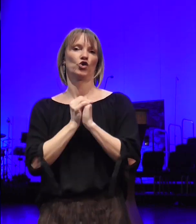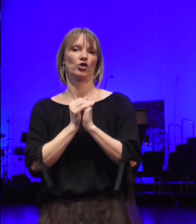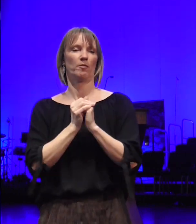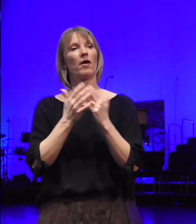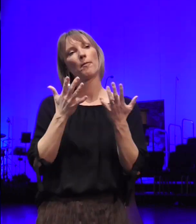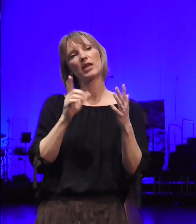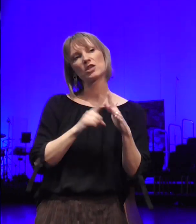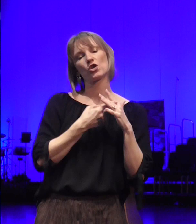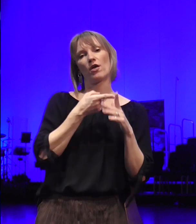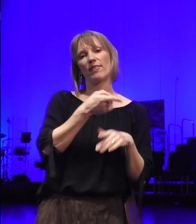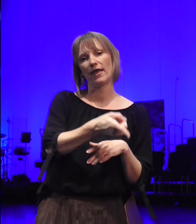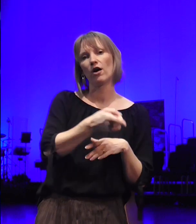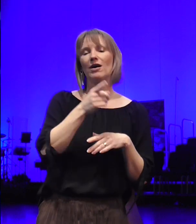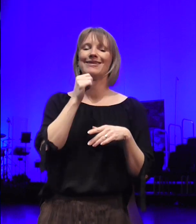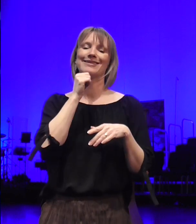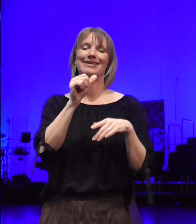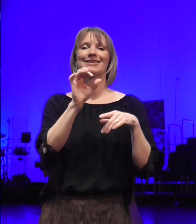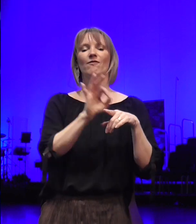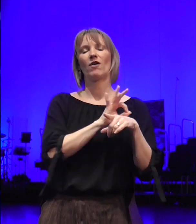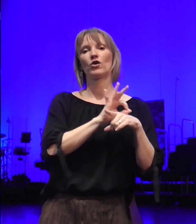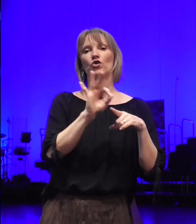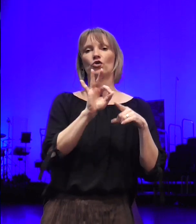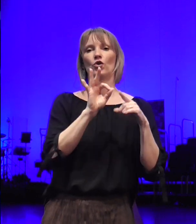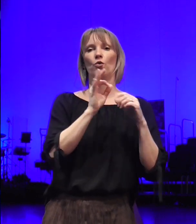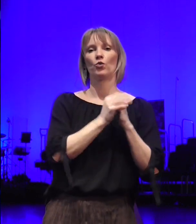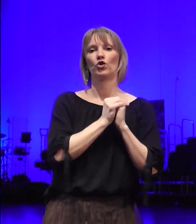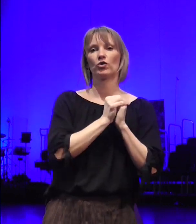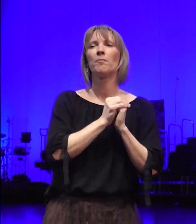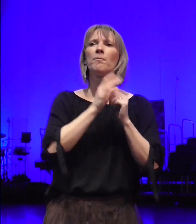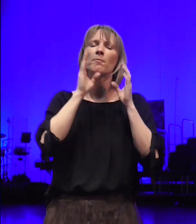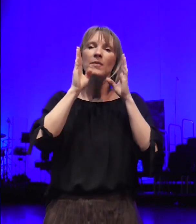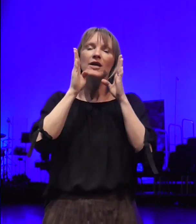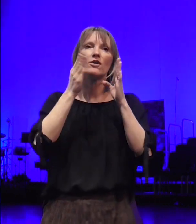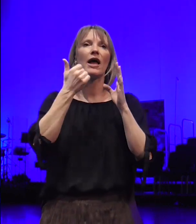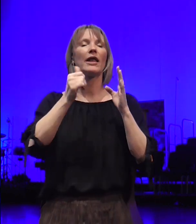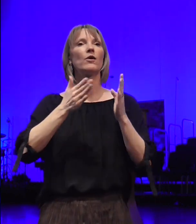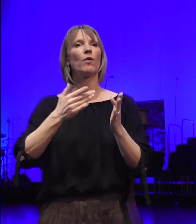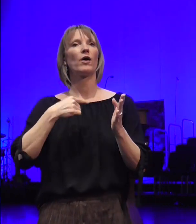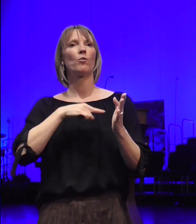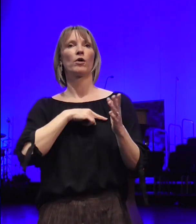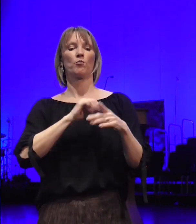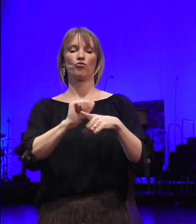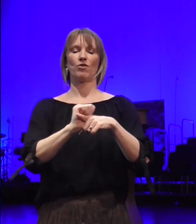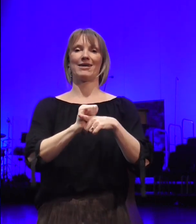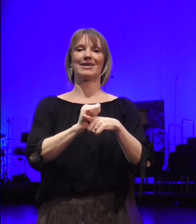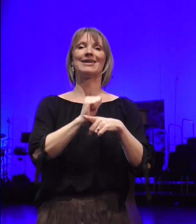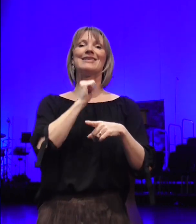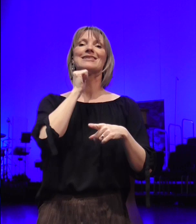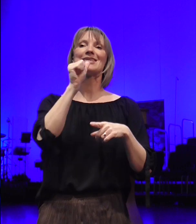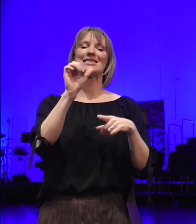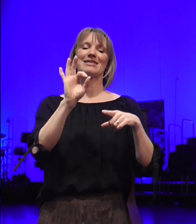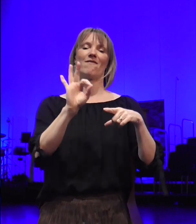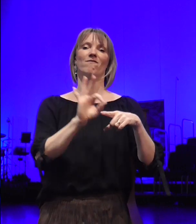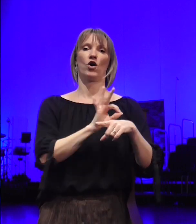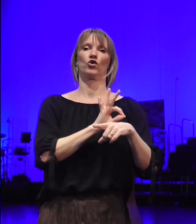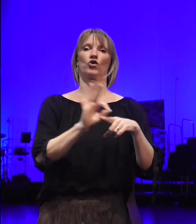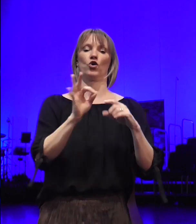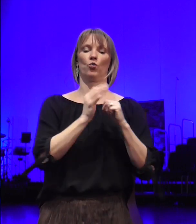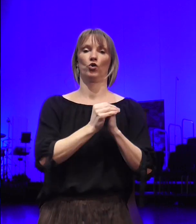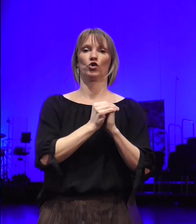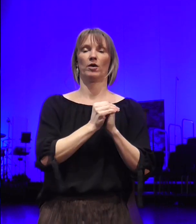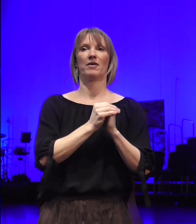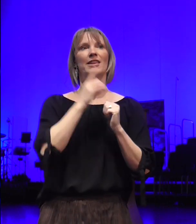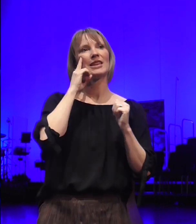start there, inviting us to pay attention to any way that we might be practicing dysfunctional worship, thinking